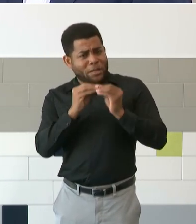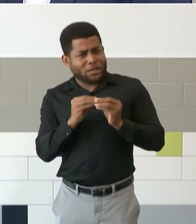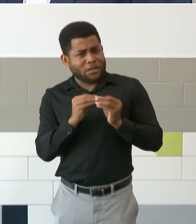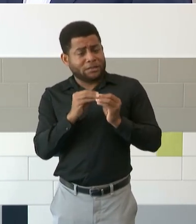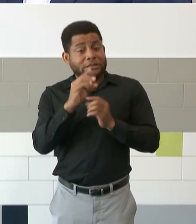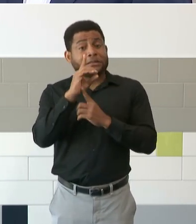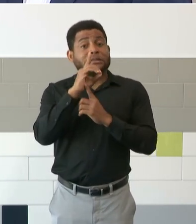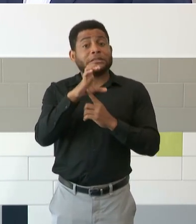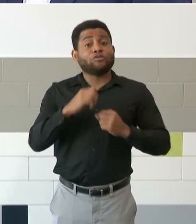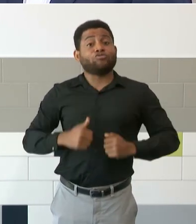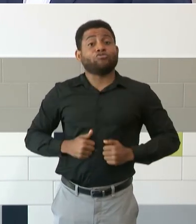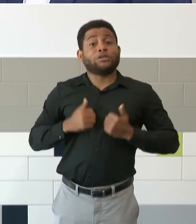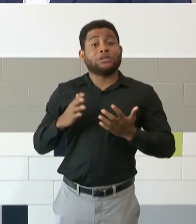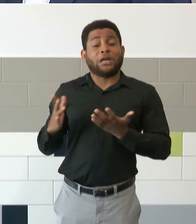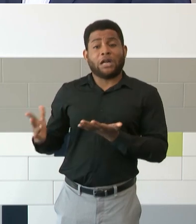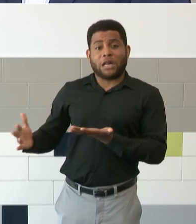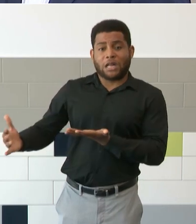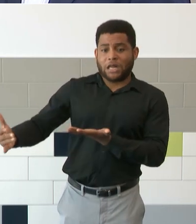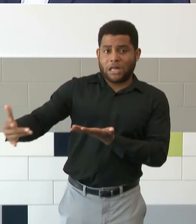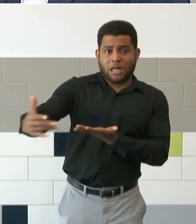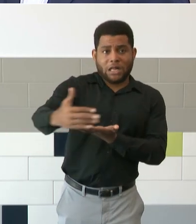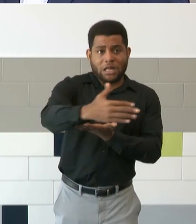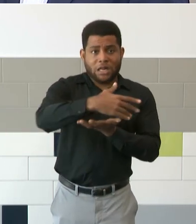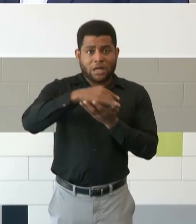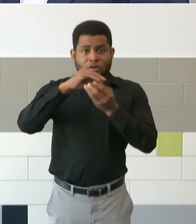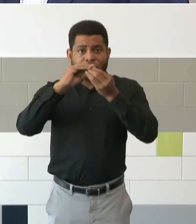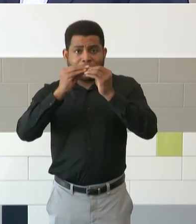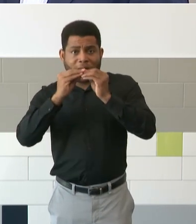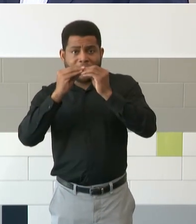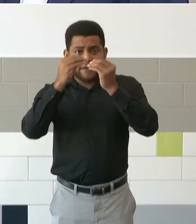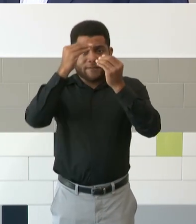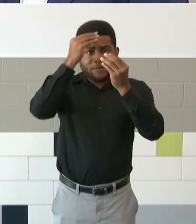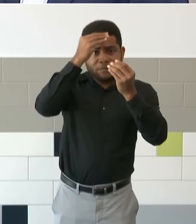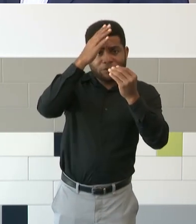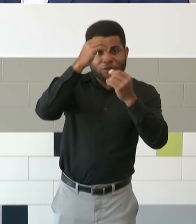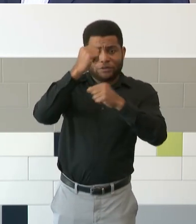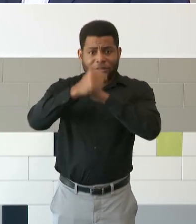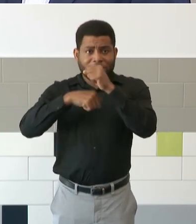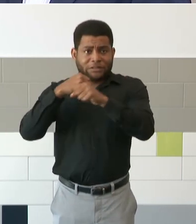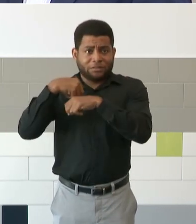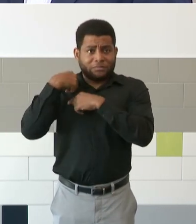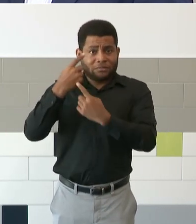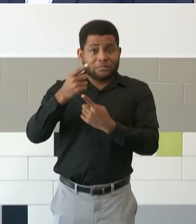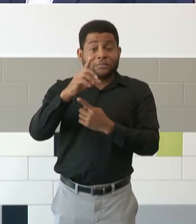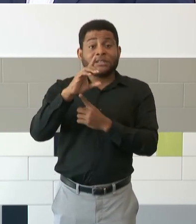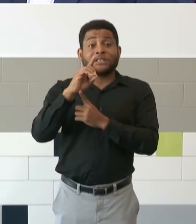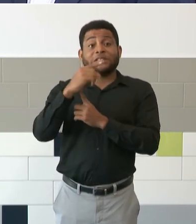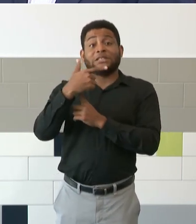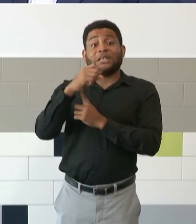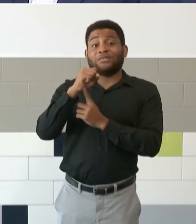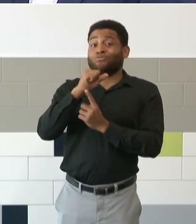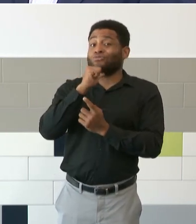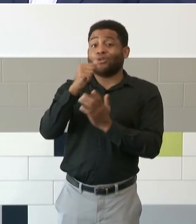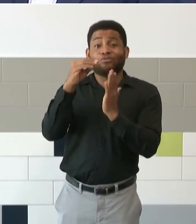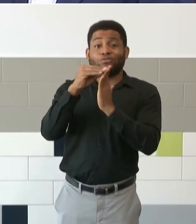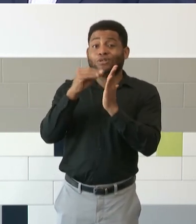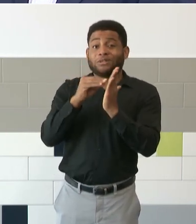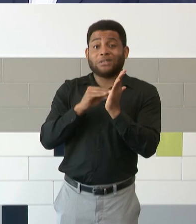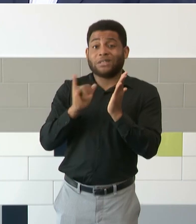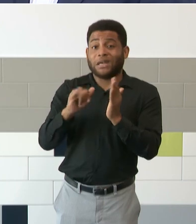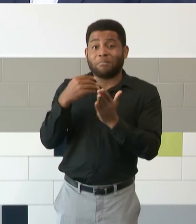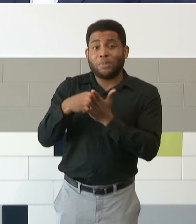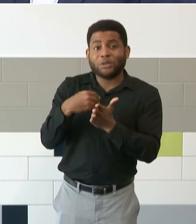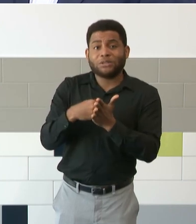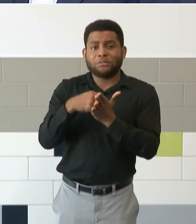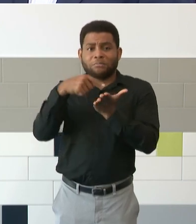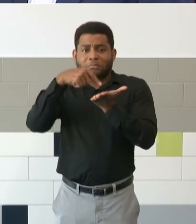years, that DGS has not been collecting that or documenting whether charter schools have been making those repairs.